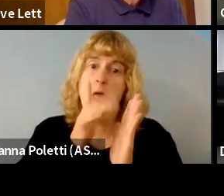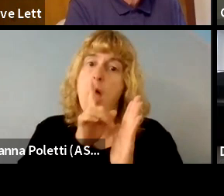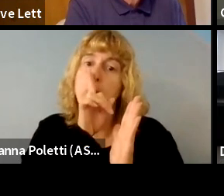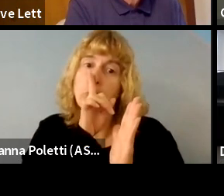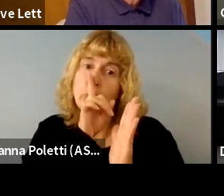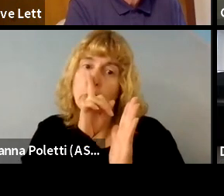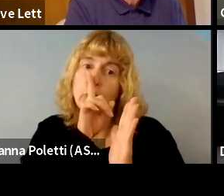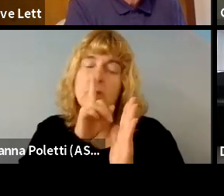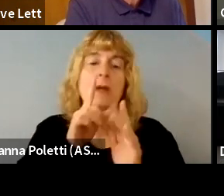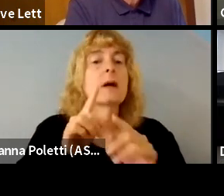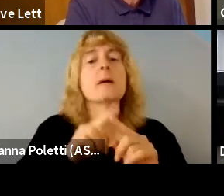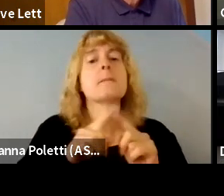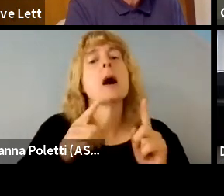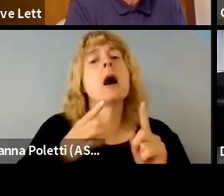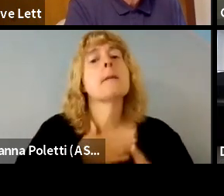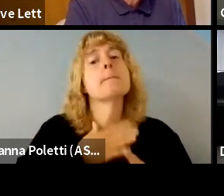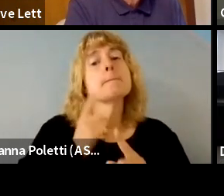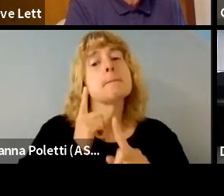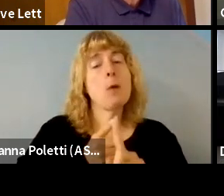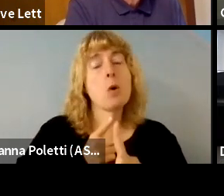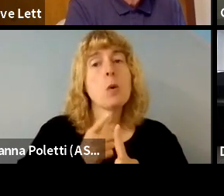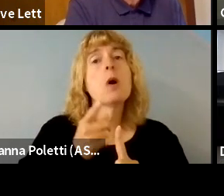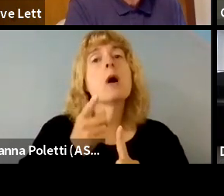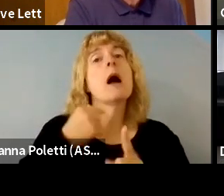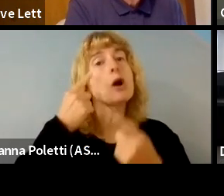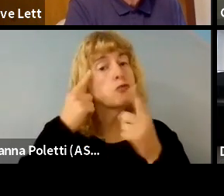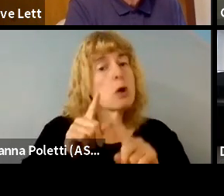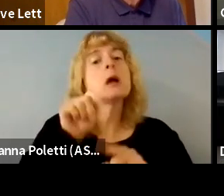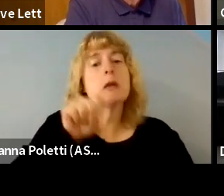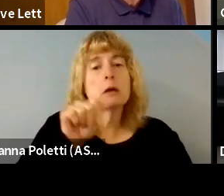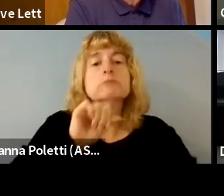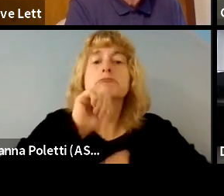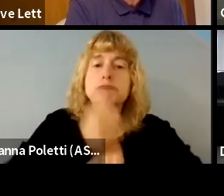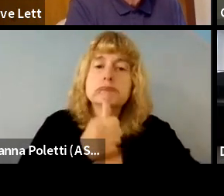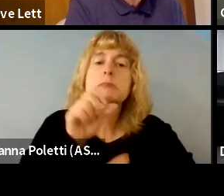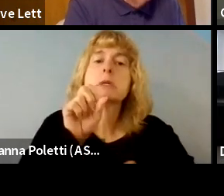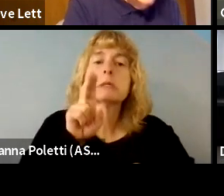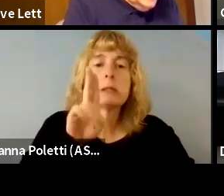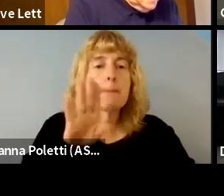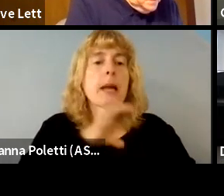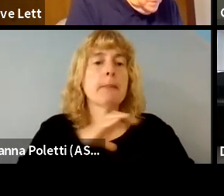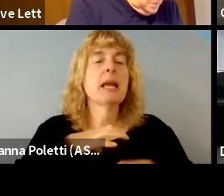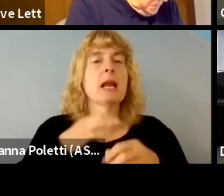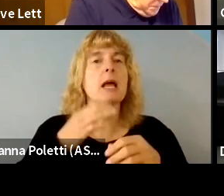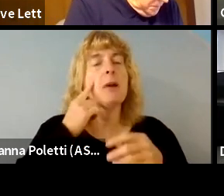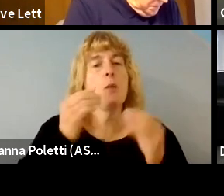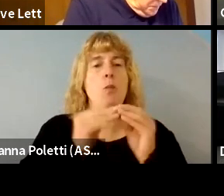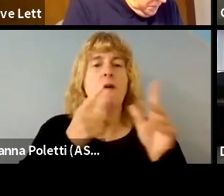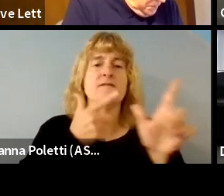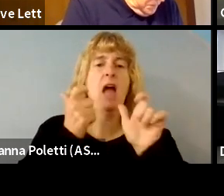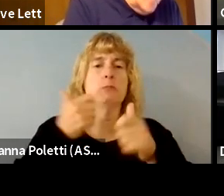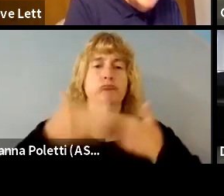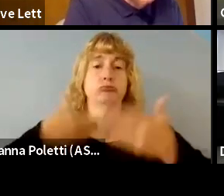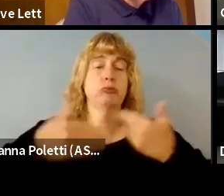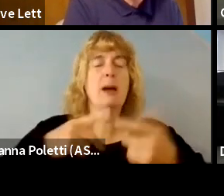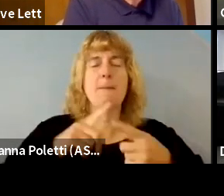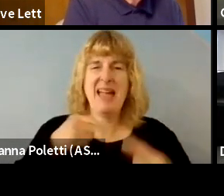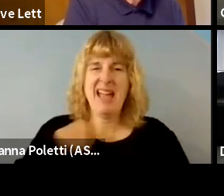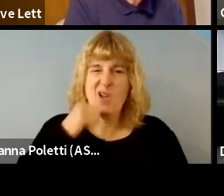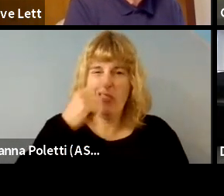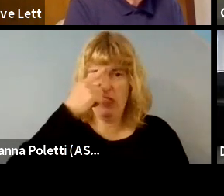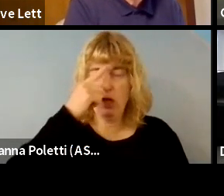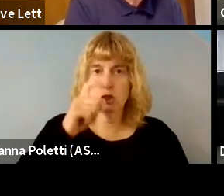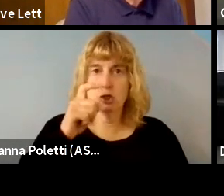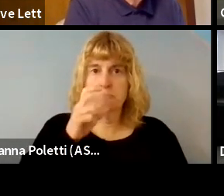My point is, I agree with having the subcommittee. I think that's a good way to go about it to make us more efficient. I just don't know if we should put a